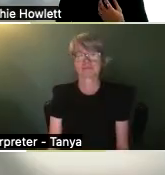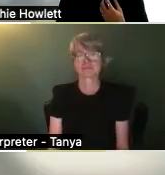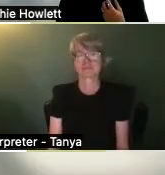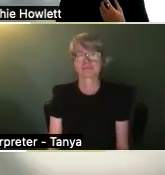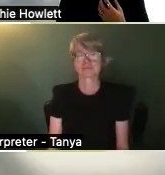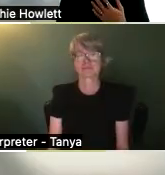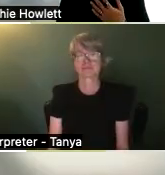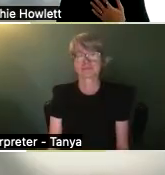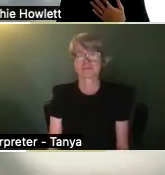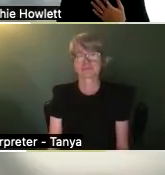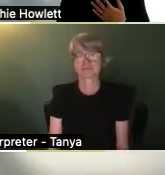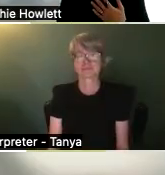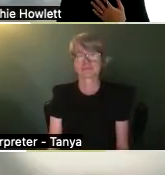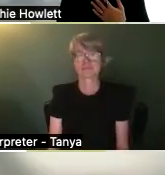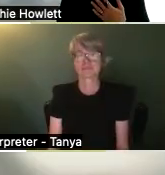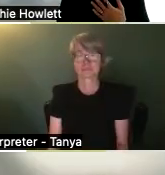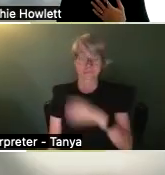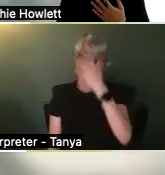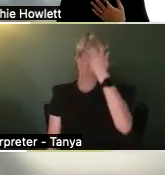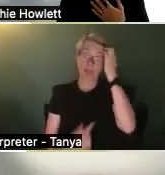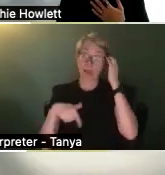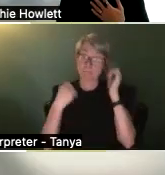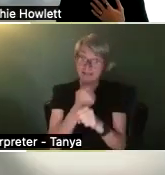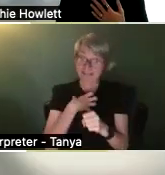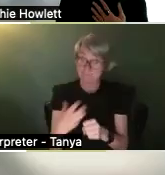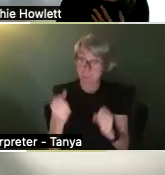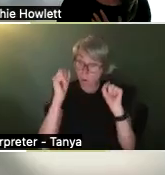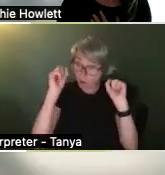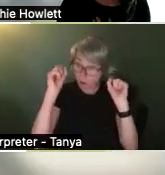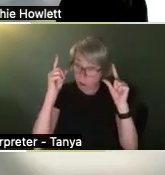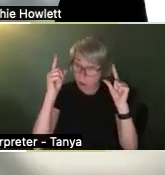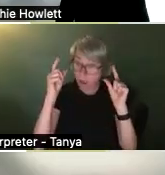With better awareness, we can make change happen.